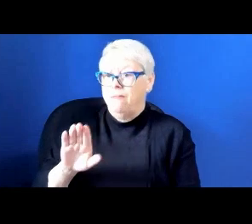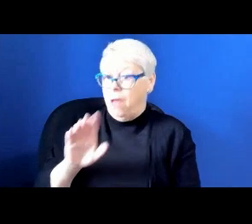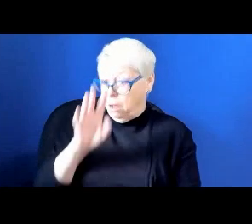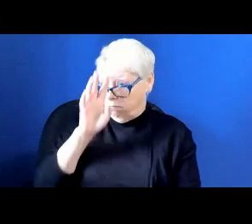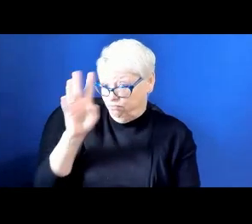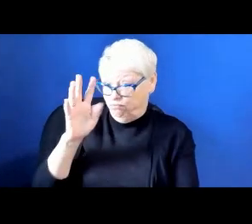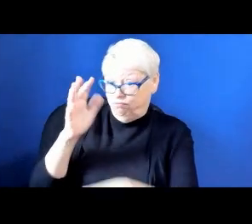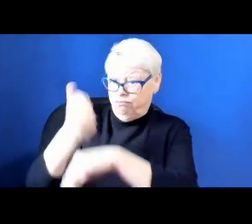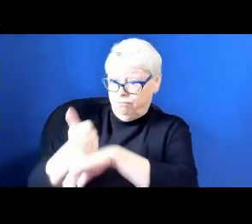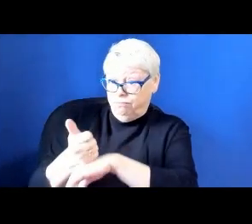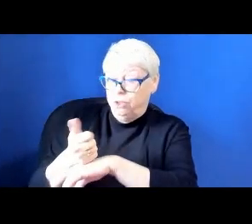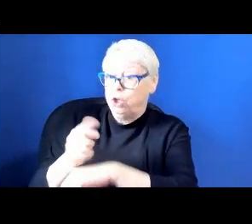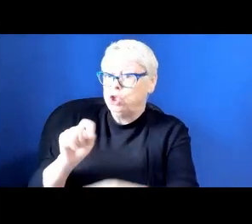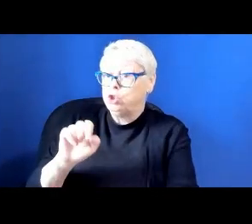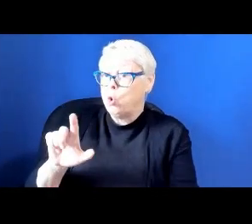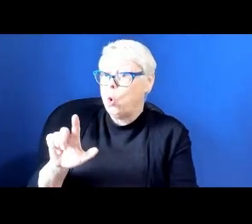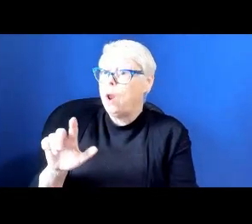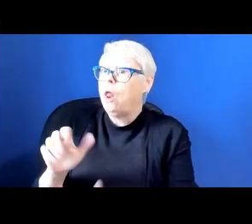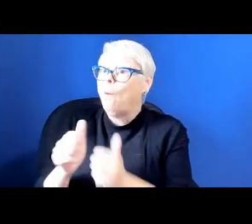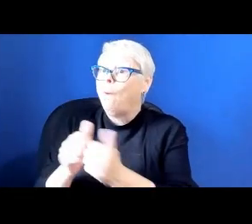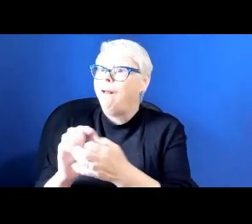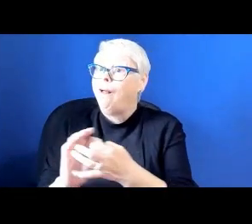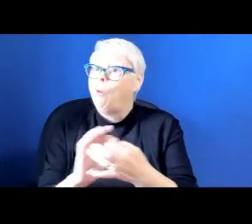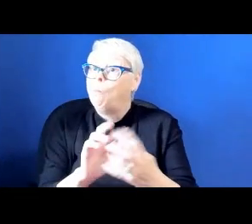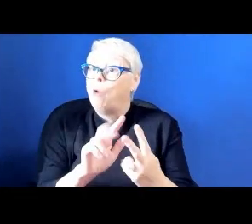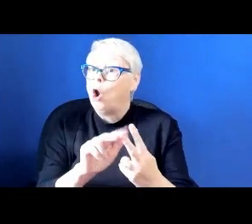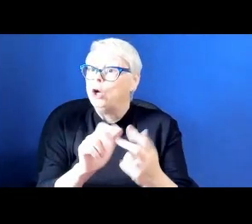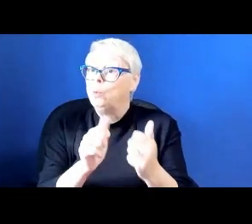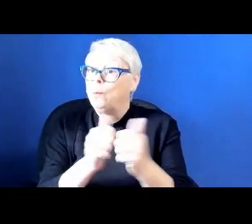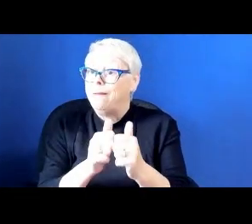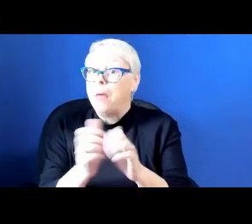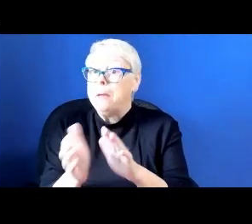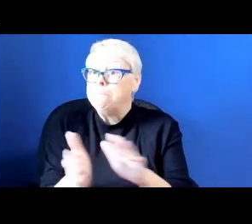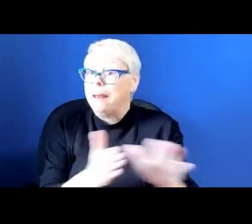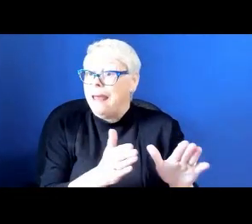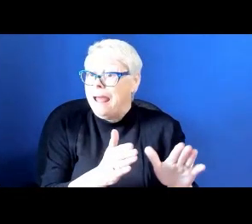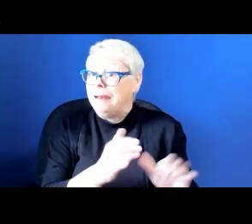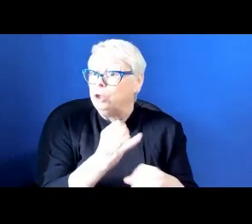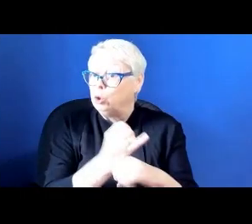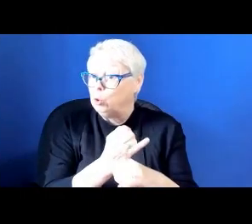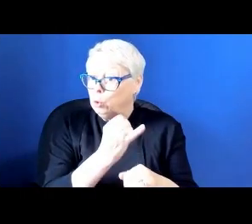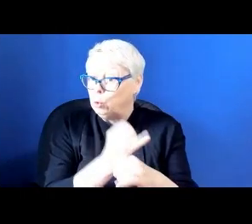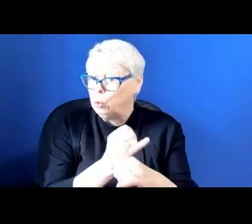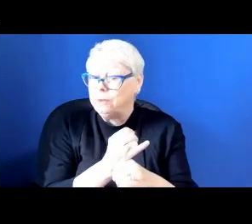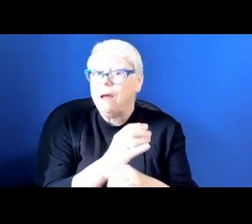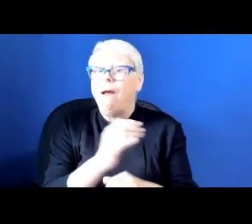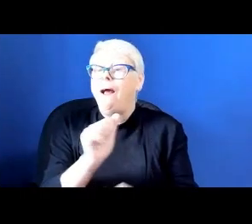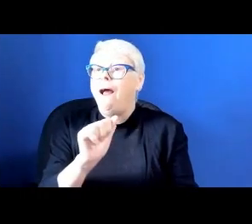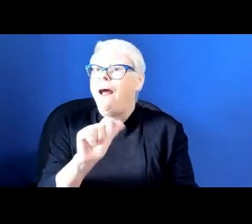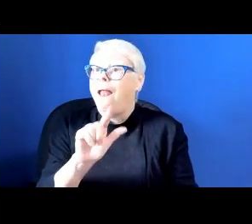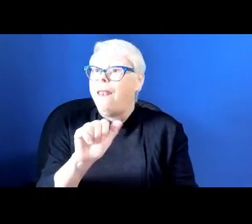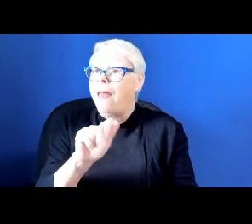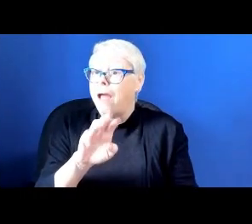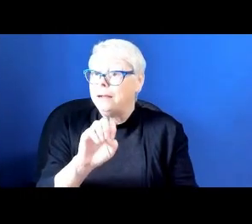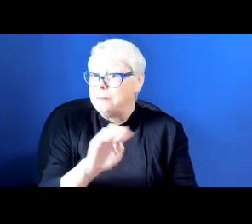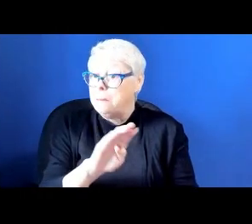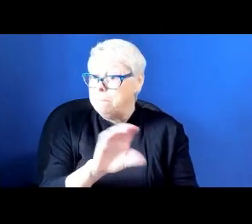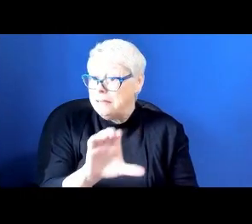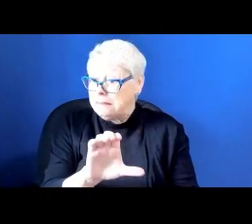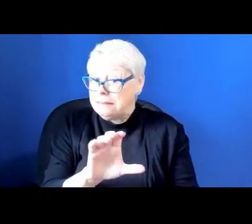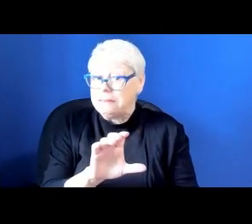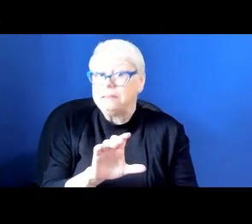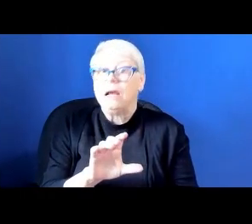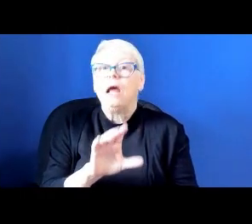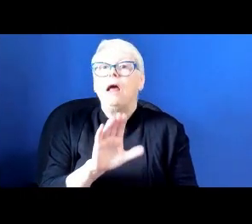in partnership with Plan Institute, Disability Alliance BC, and the